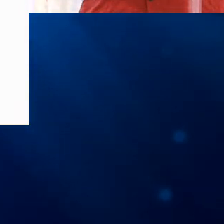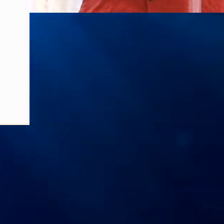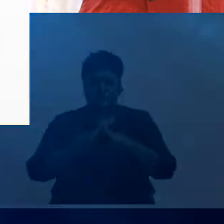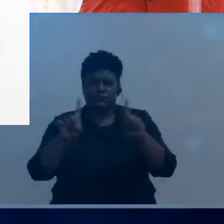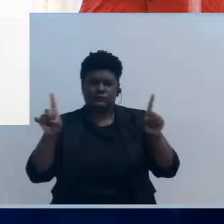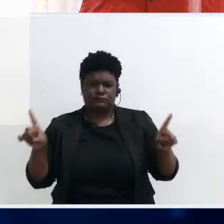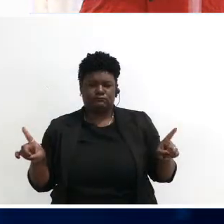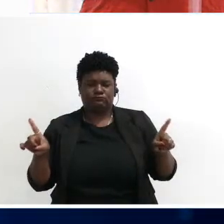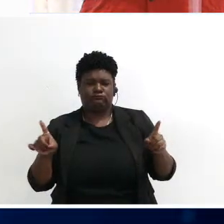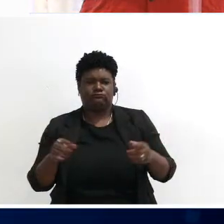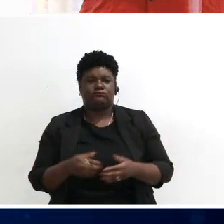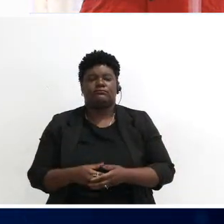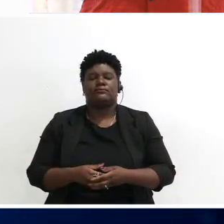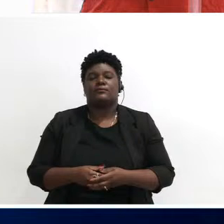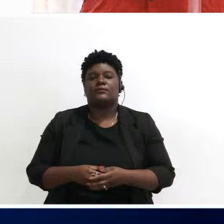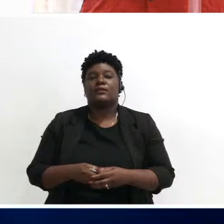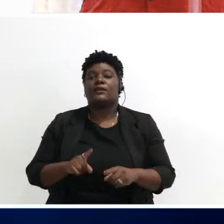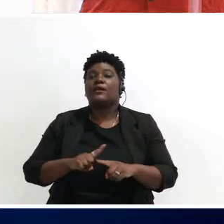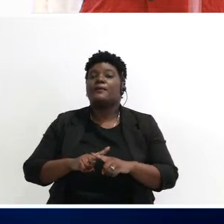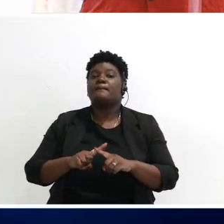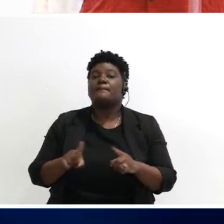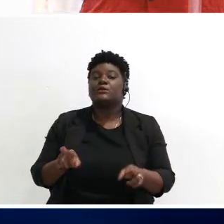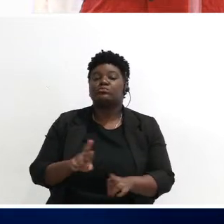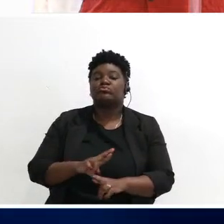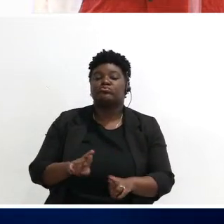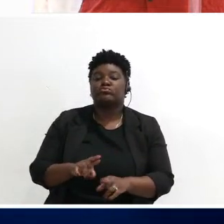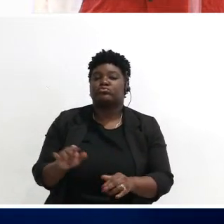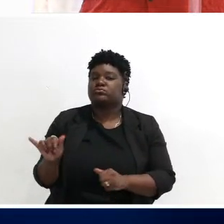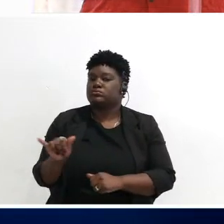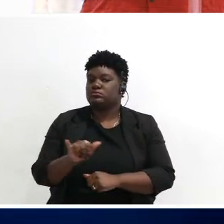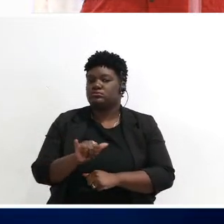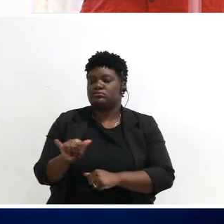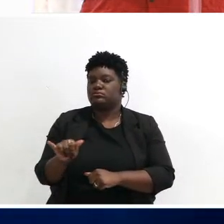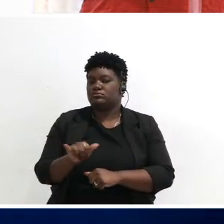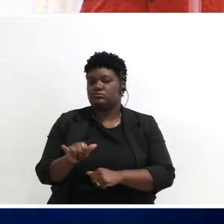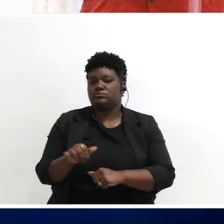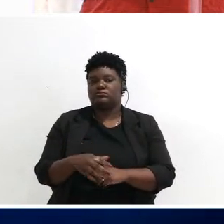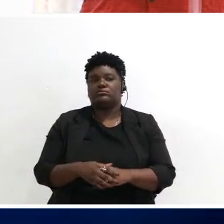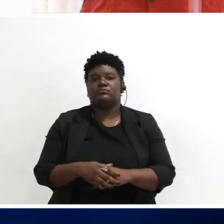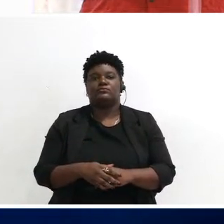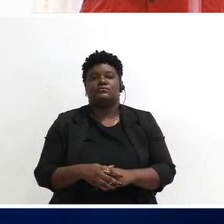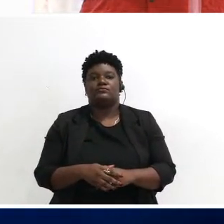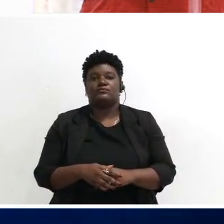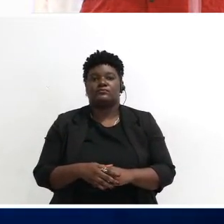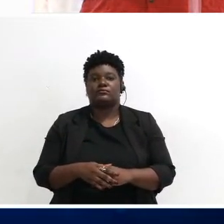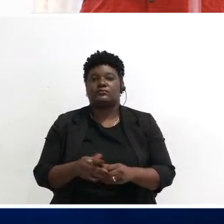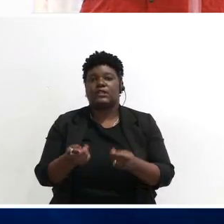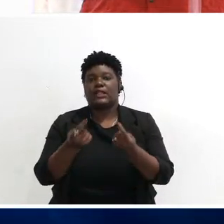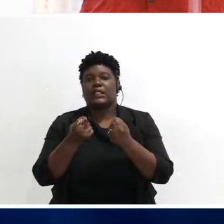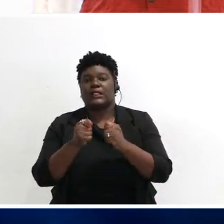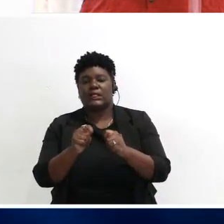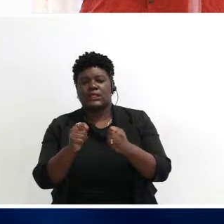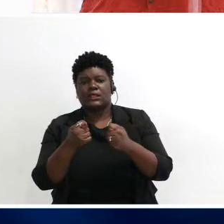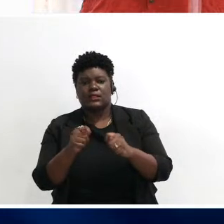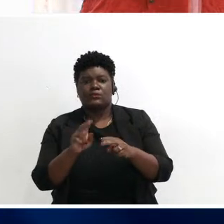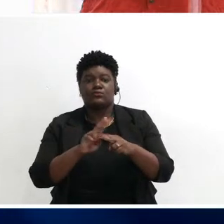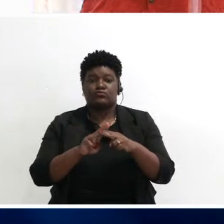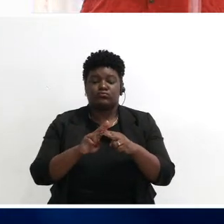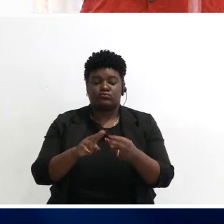the result is the same. Trying to use these bridge chips to make a very high-speed interconnection between the